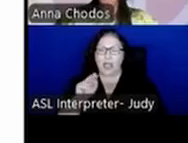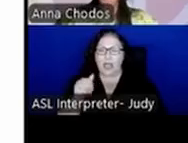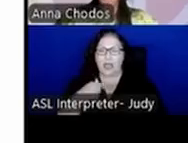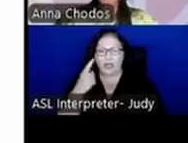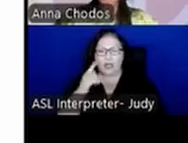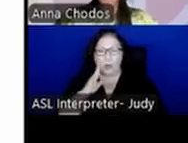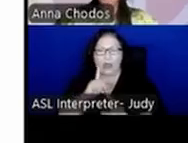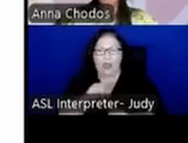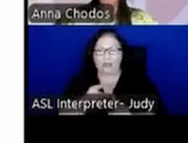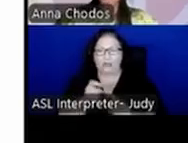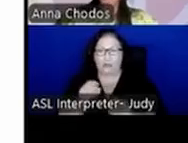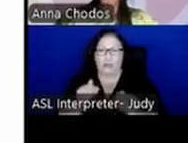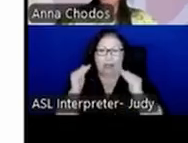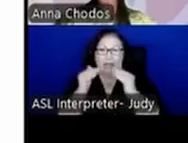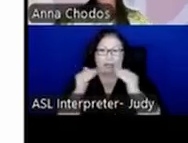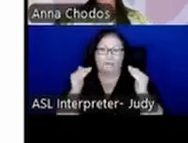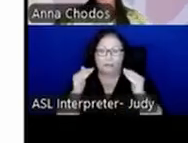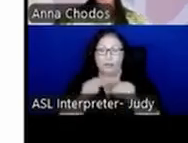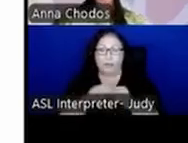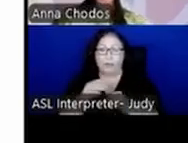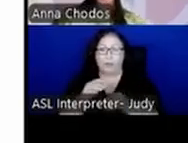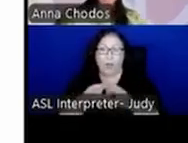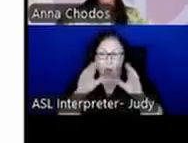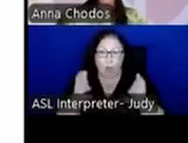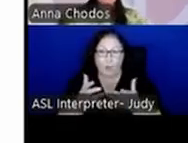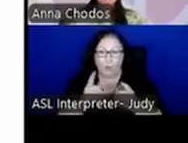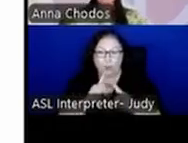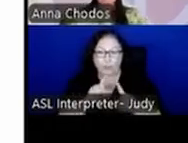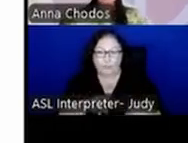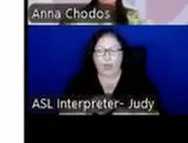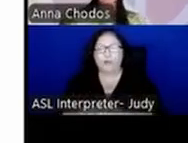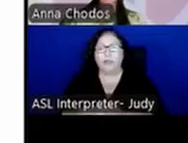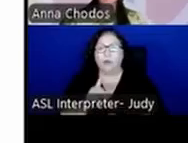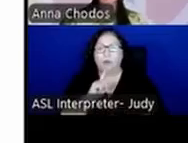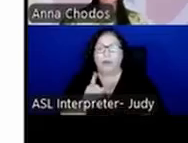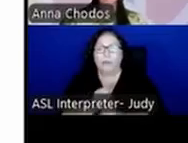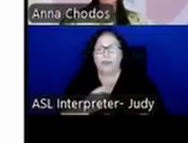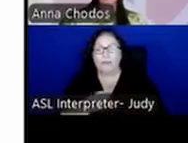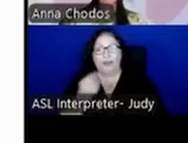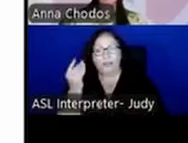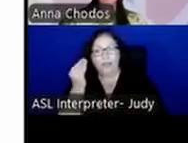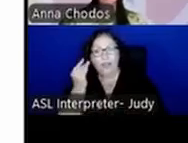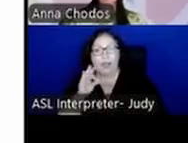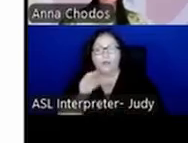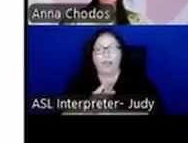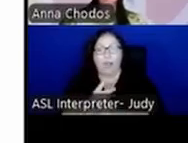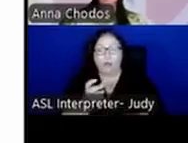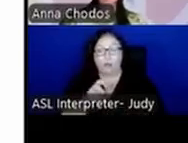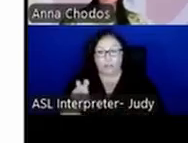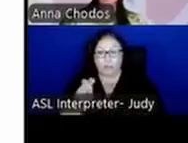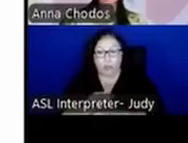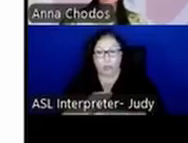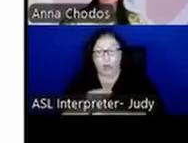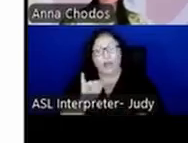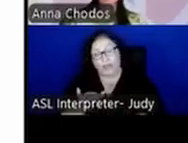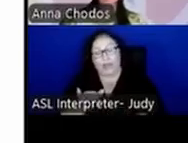global response, and it really makes me think of care transition work that's happening or has happened here in New Hampshire. So